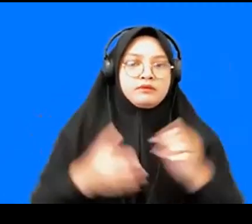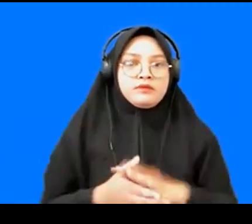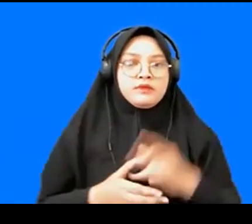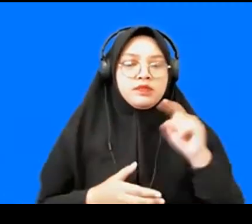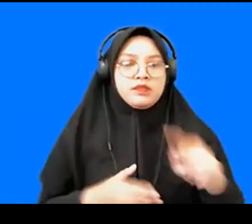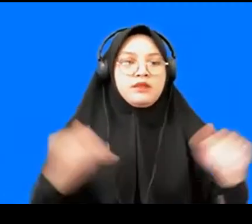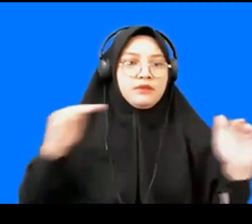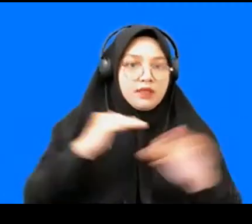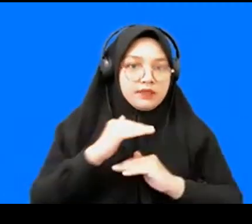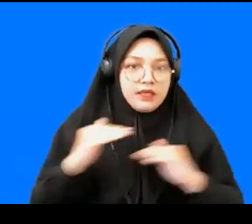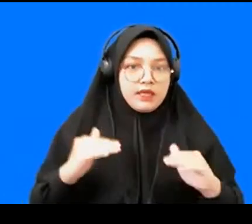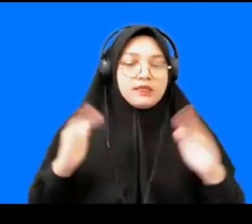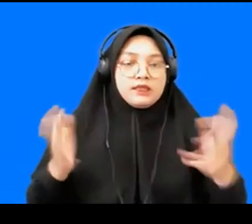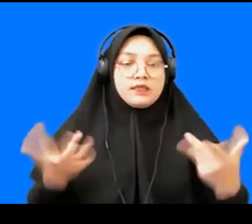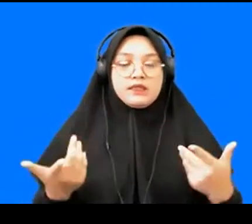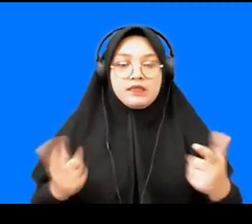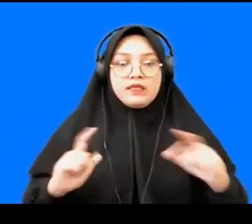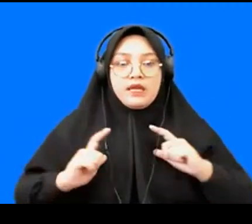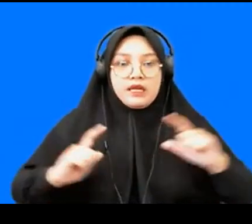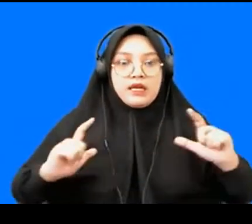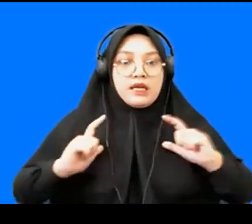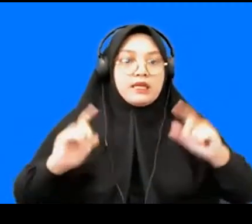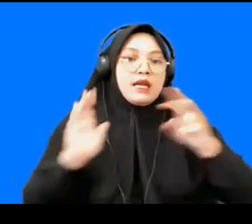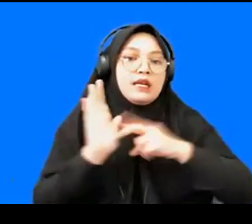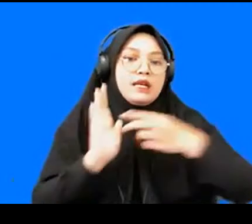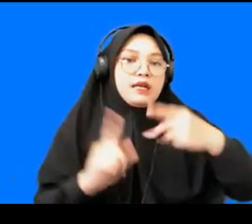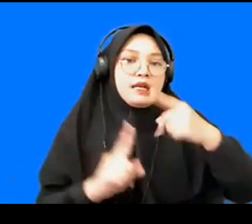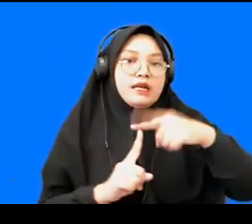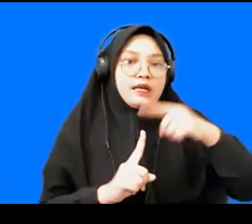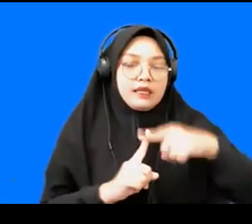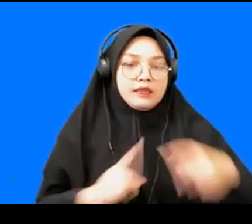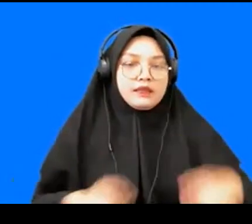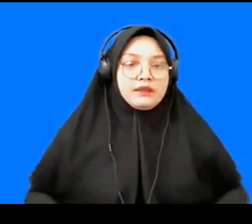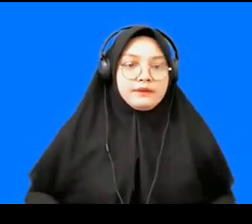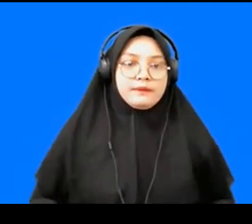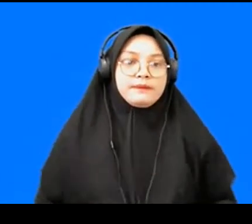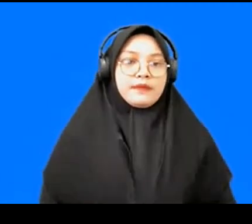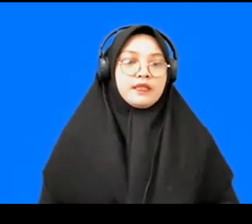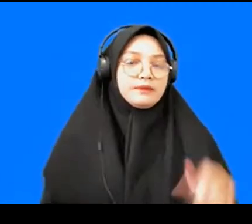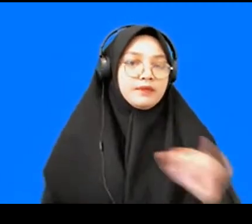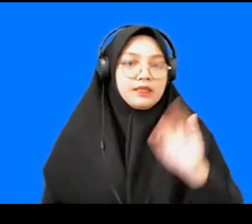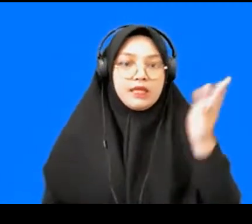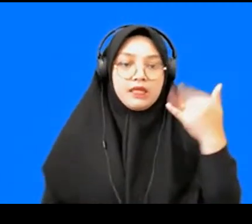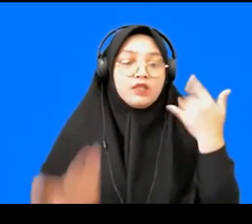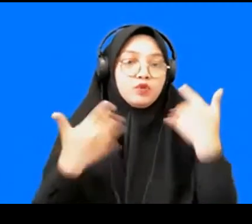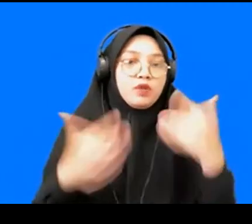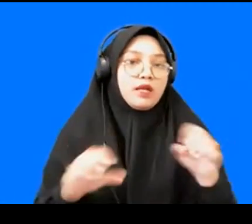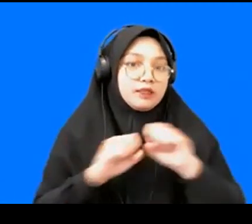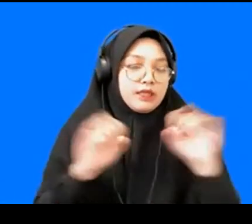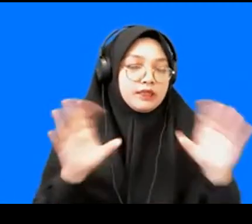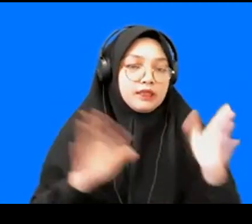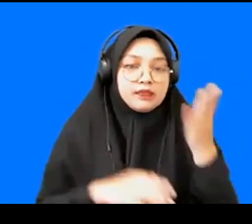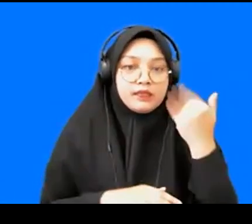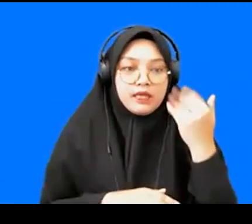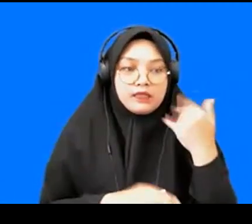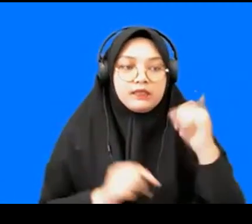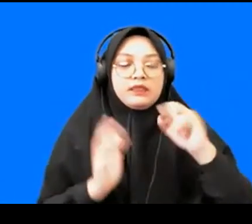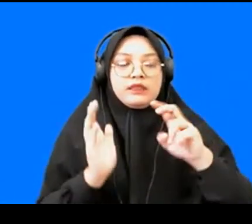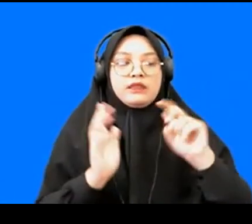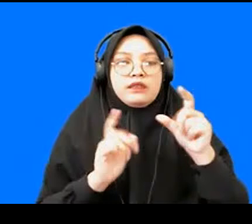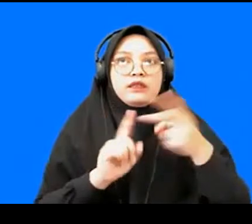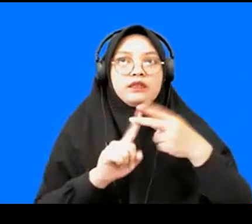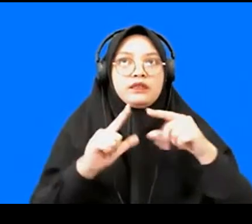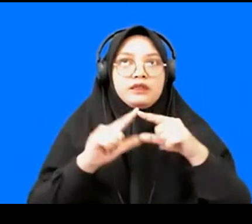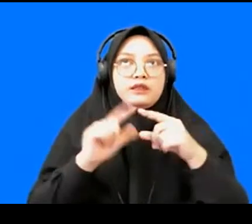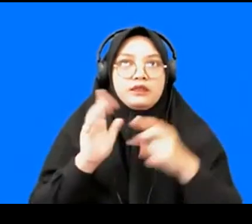on by Irvan, a lot of countries are actually imposing wealth taxes. So this is nothing really radical. This is not